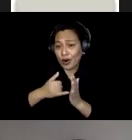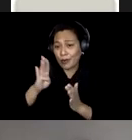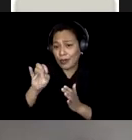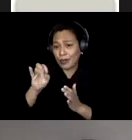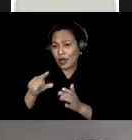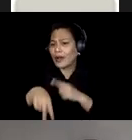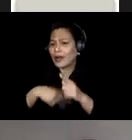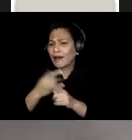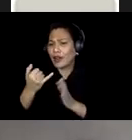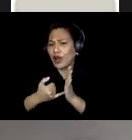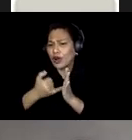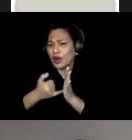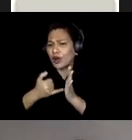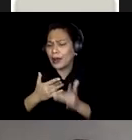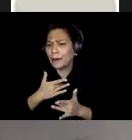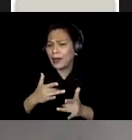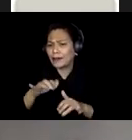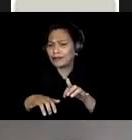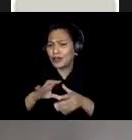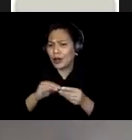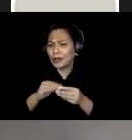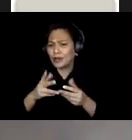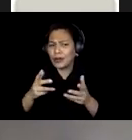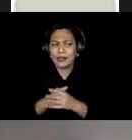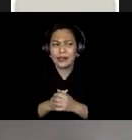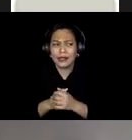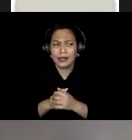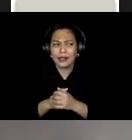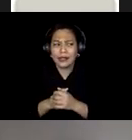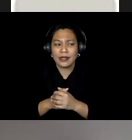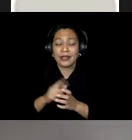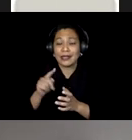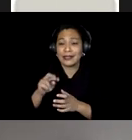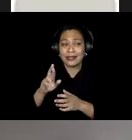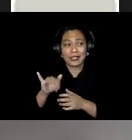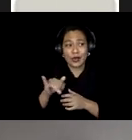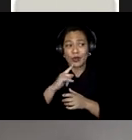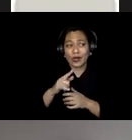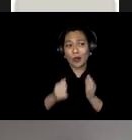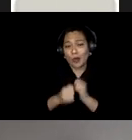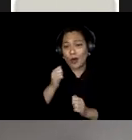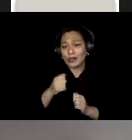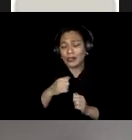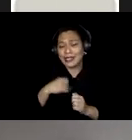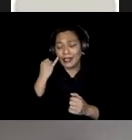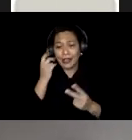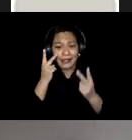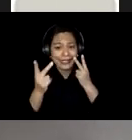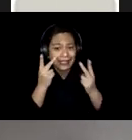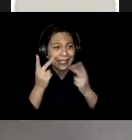about? Mostly about things that I've seen or been audience participant